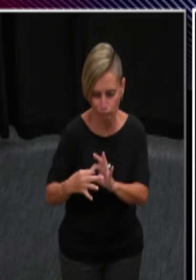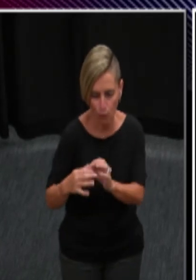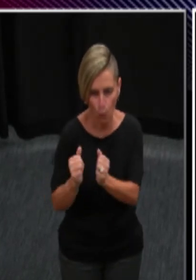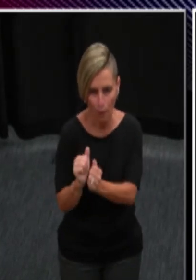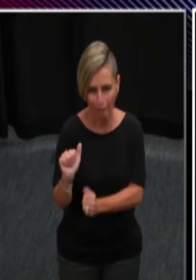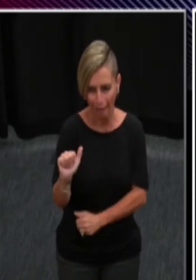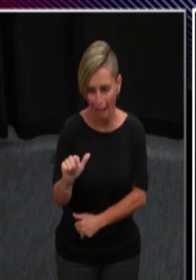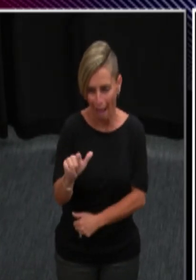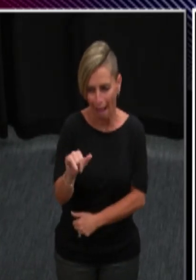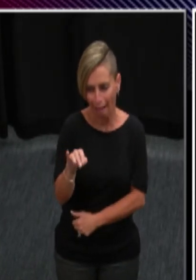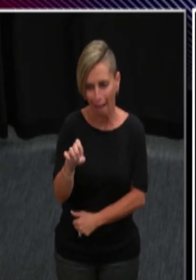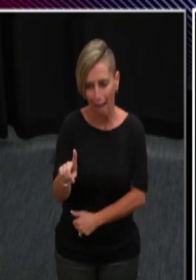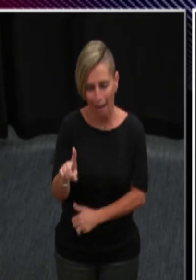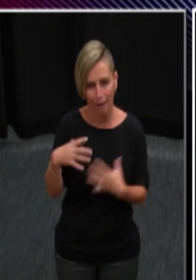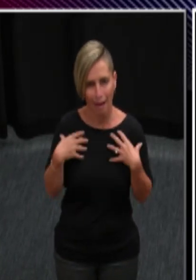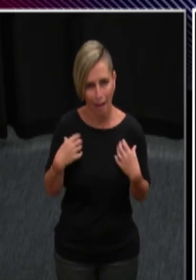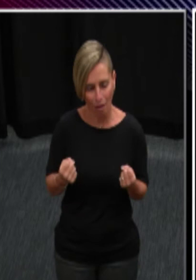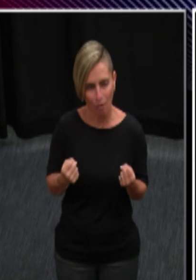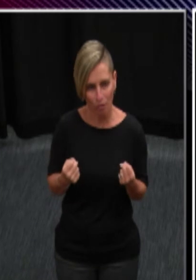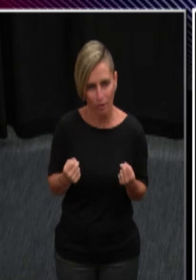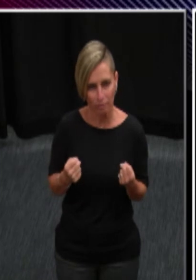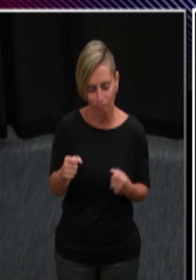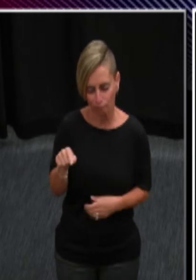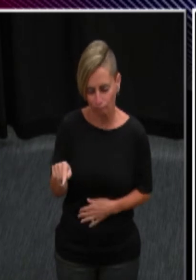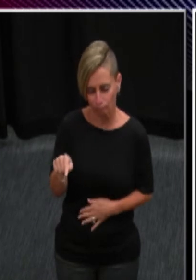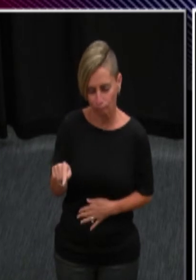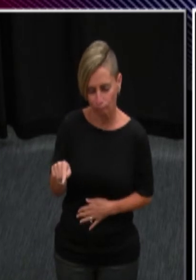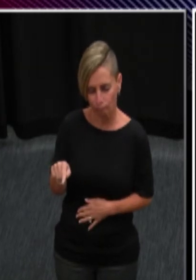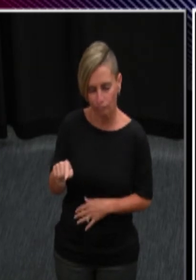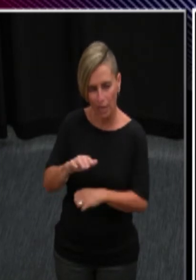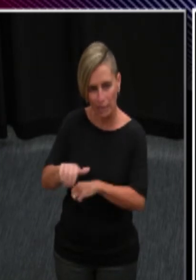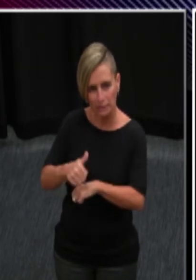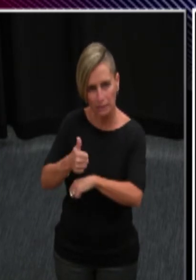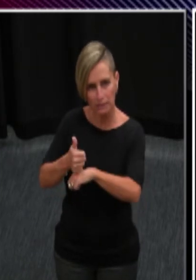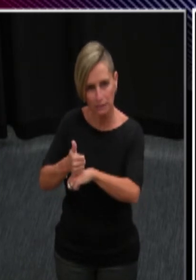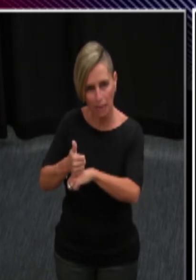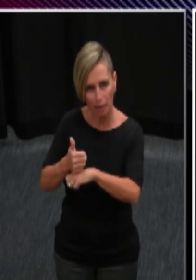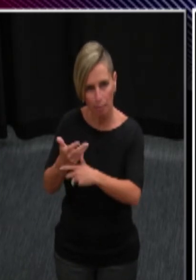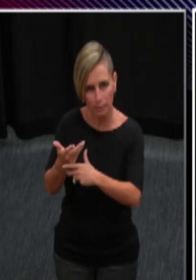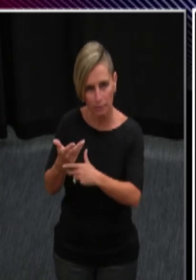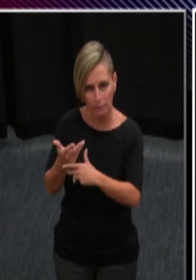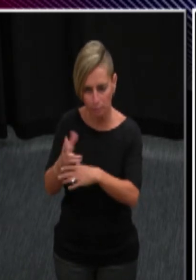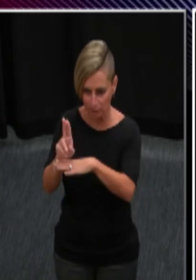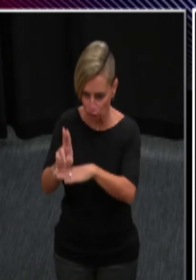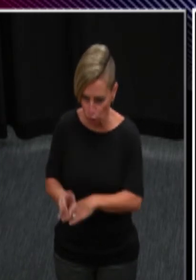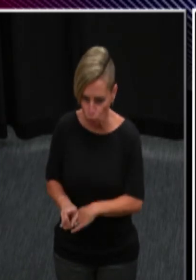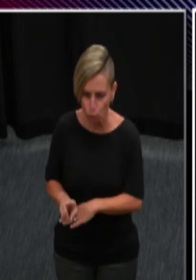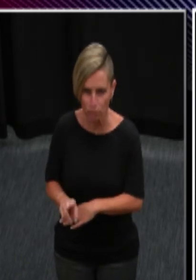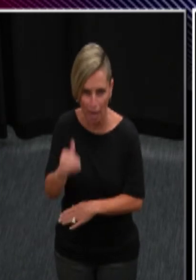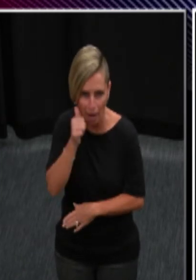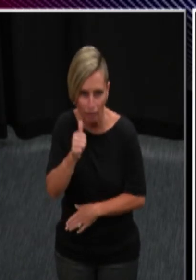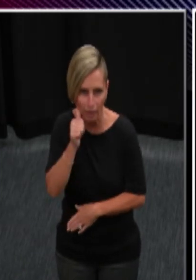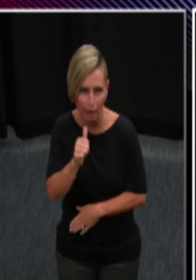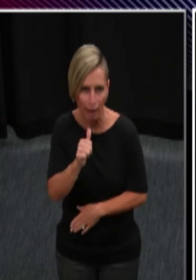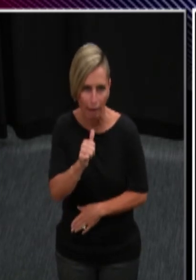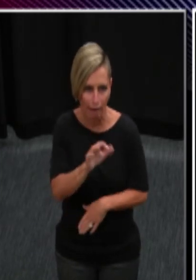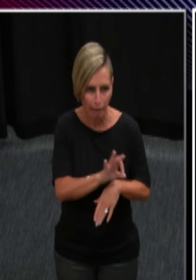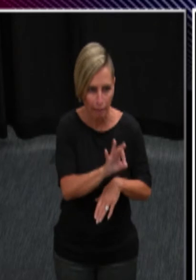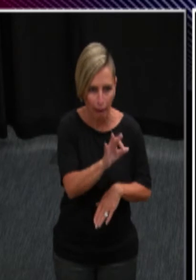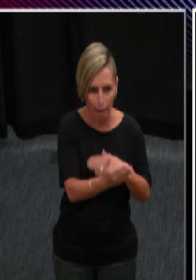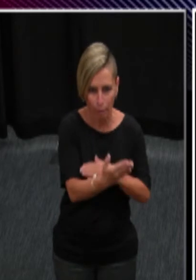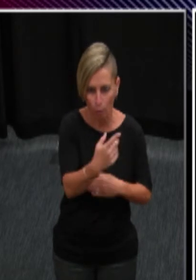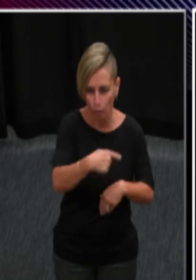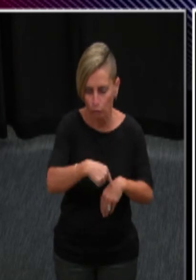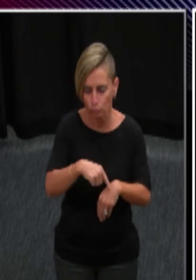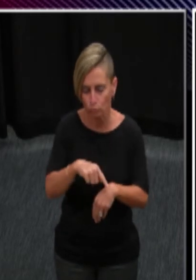site, it is definitely being used today. From 9 o'clock to 2 o'clock, there are